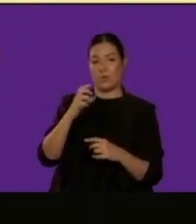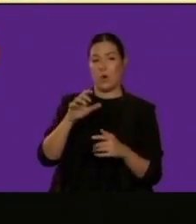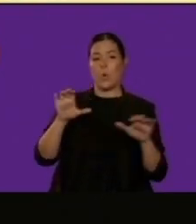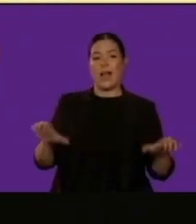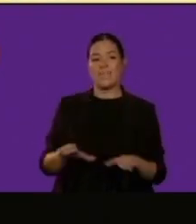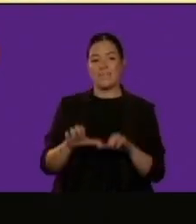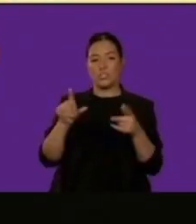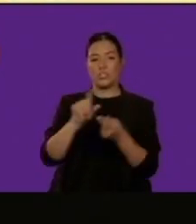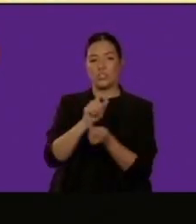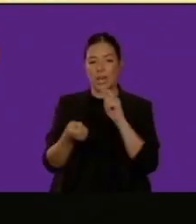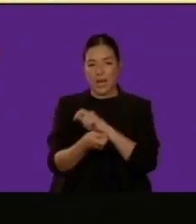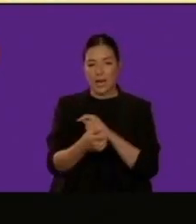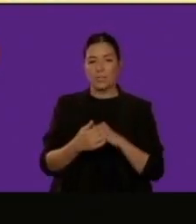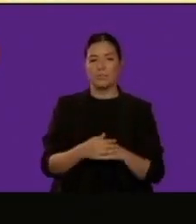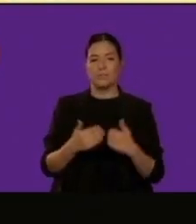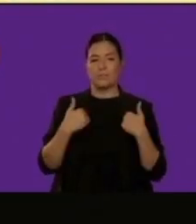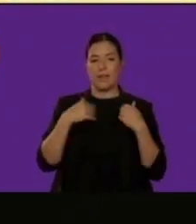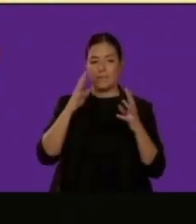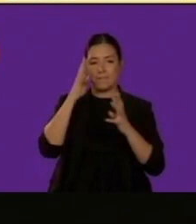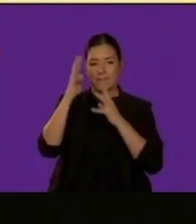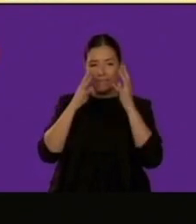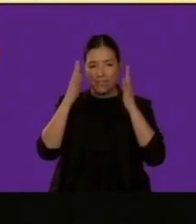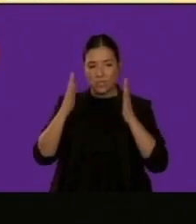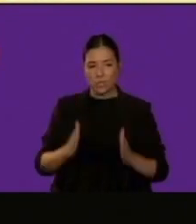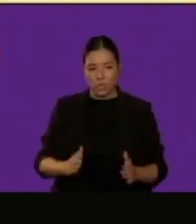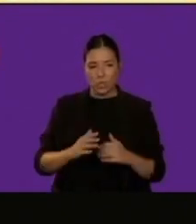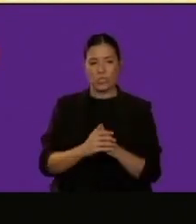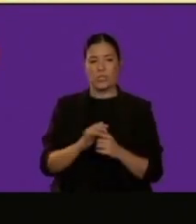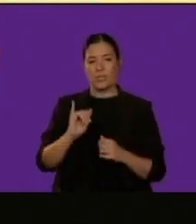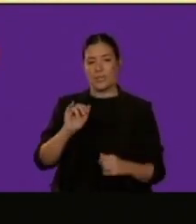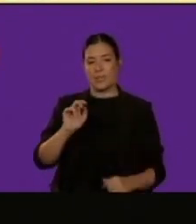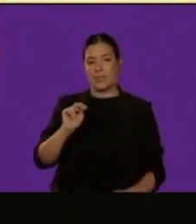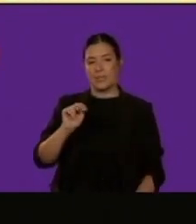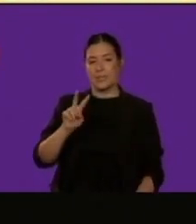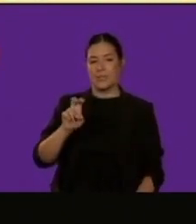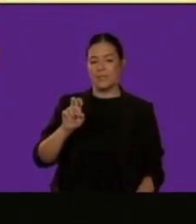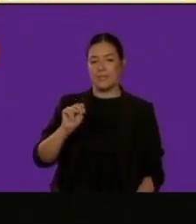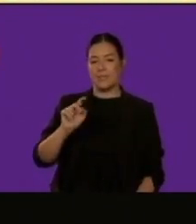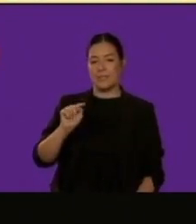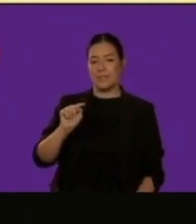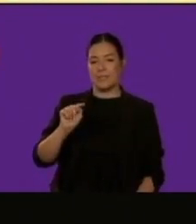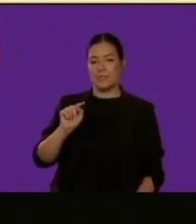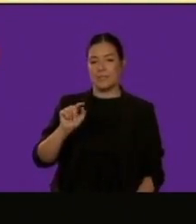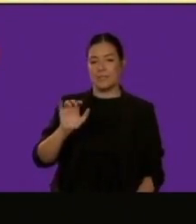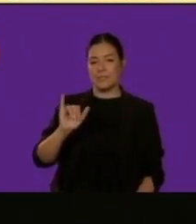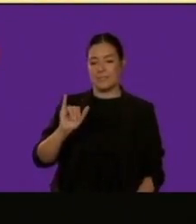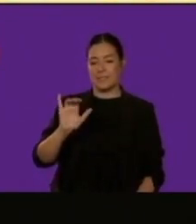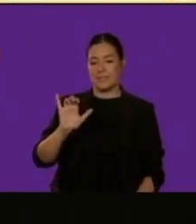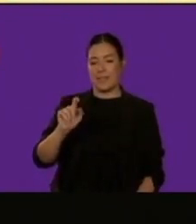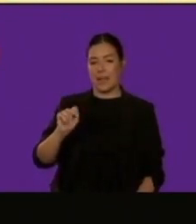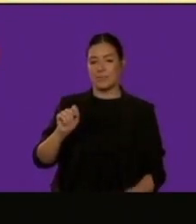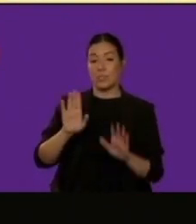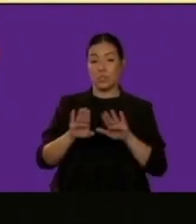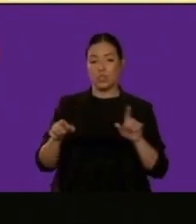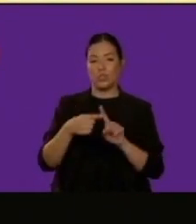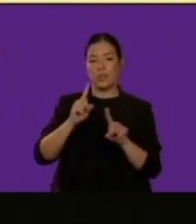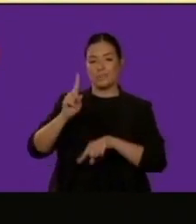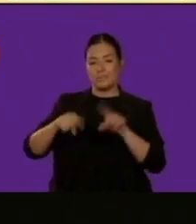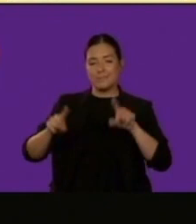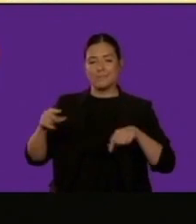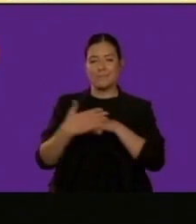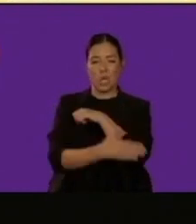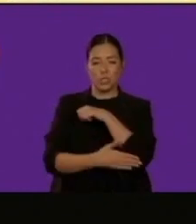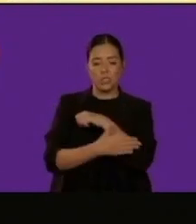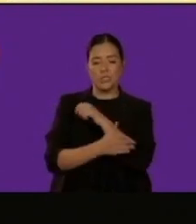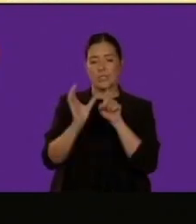because of the social topic that here we have an example in terms of the refugees, the topic itself makes